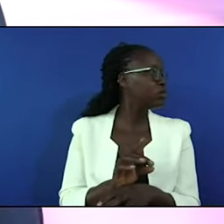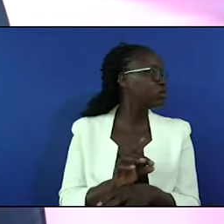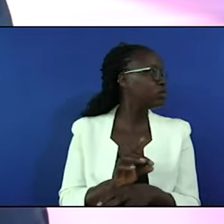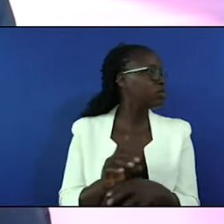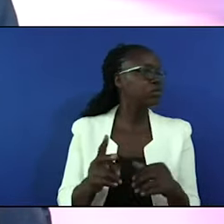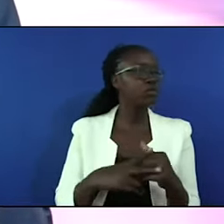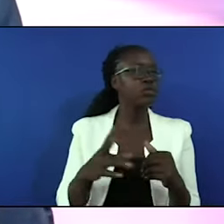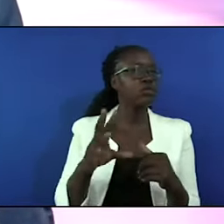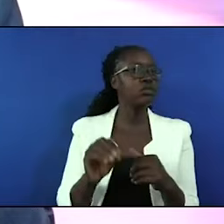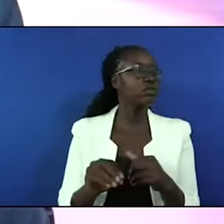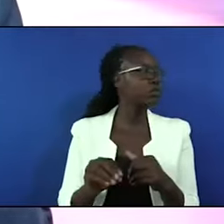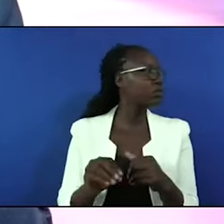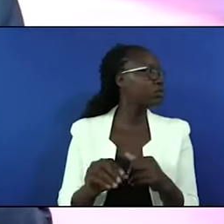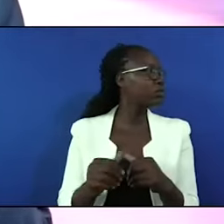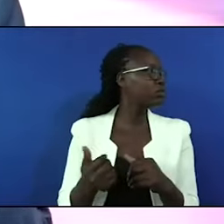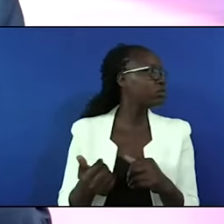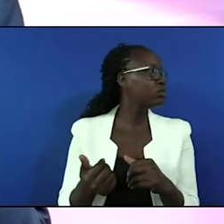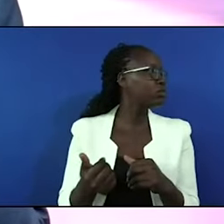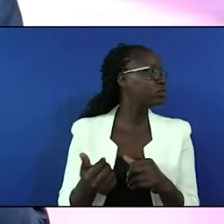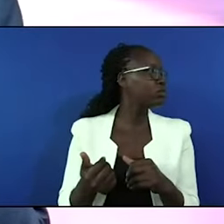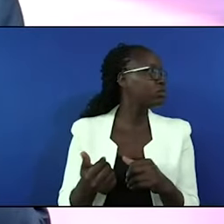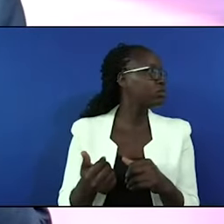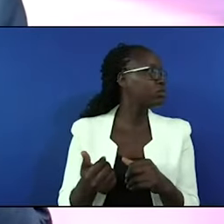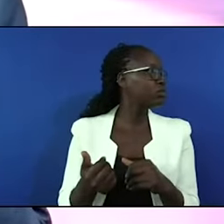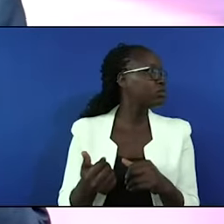another 750